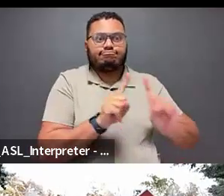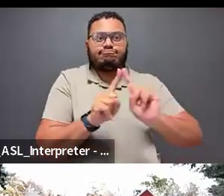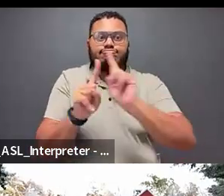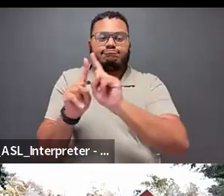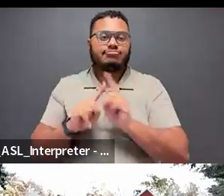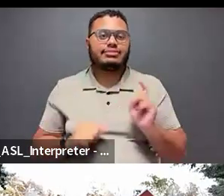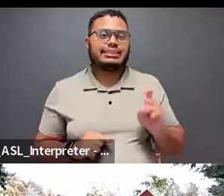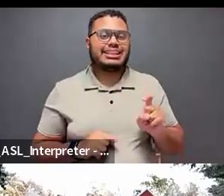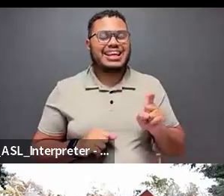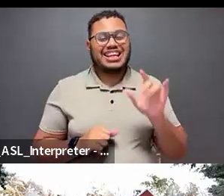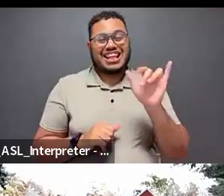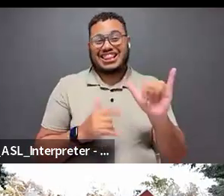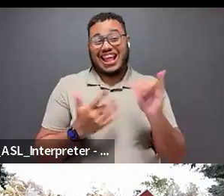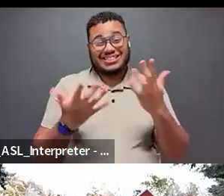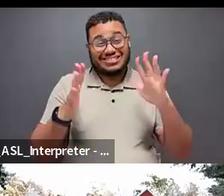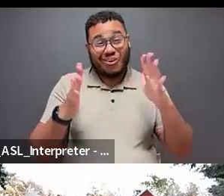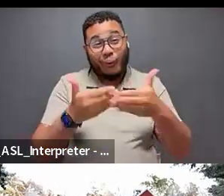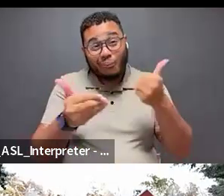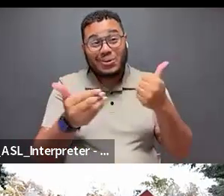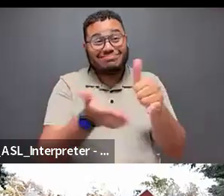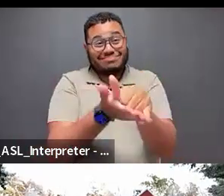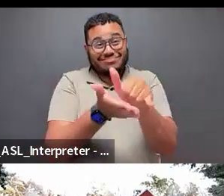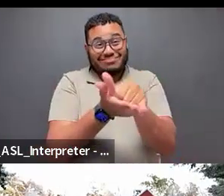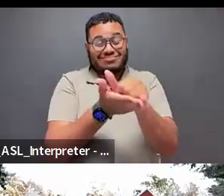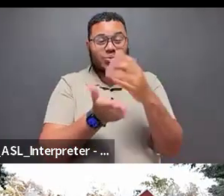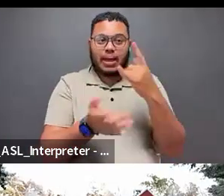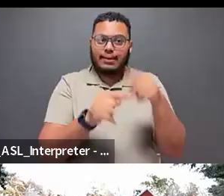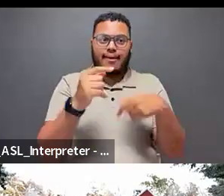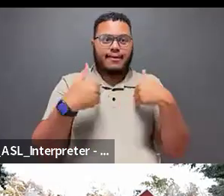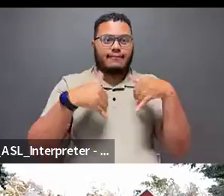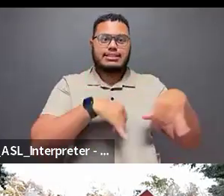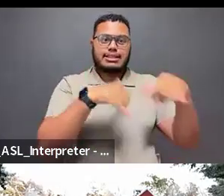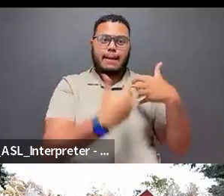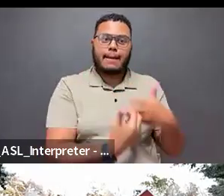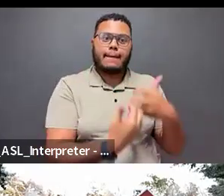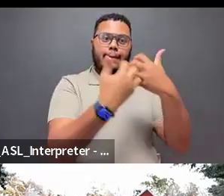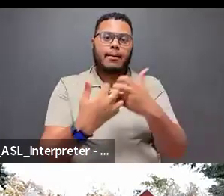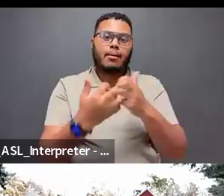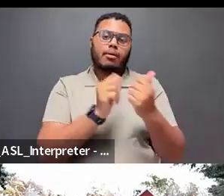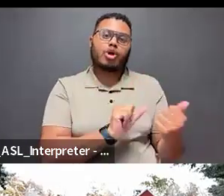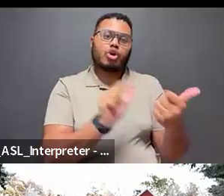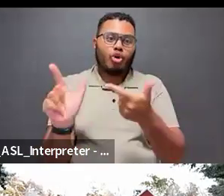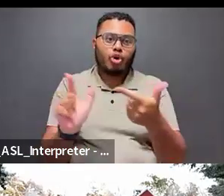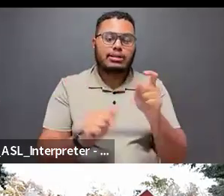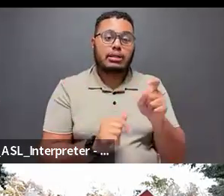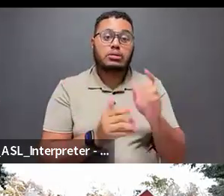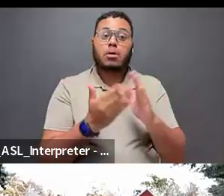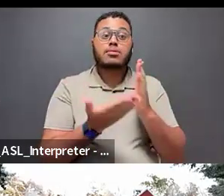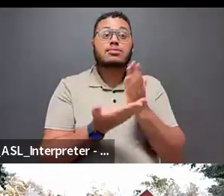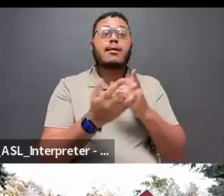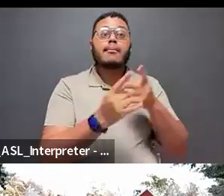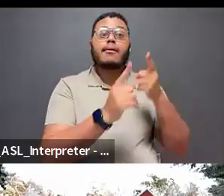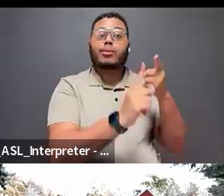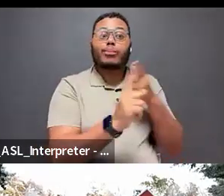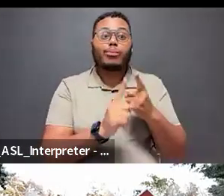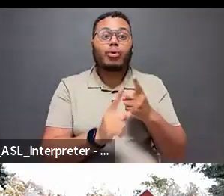that's, borderline impossible, because there can't be a standard, to meet all of those different needs. But I think some of the points that was mentioned